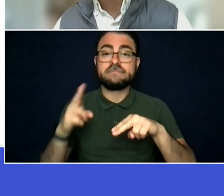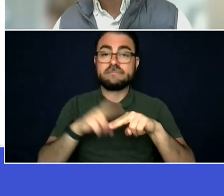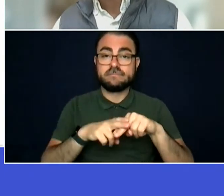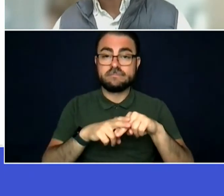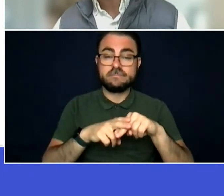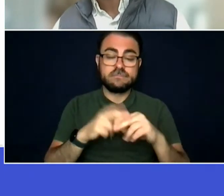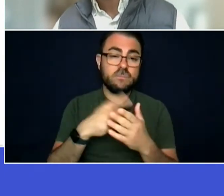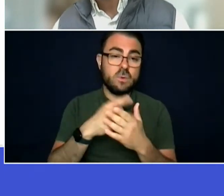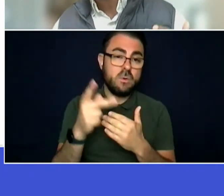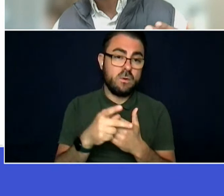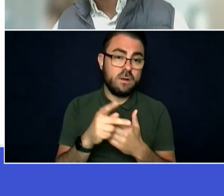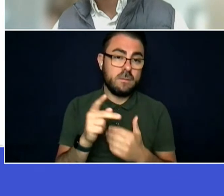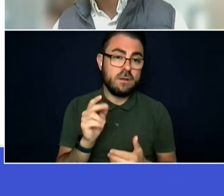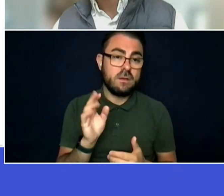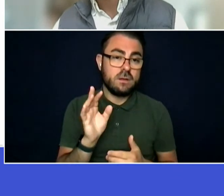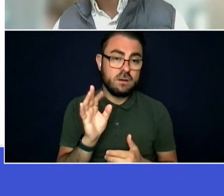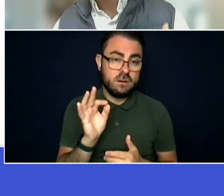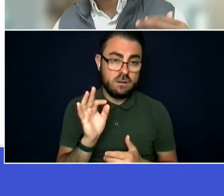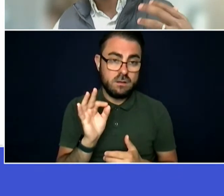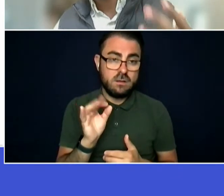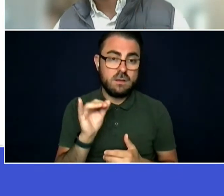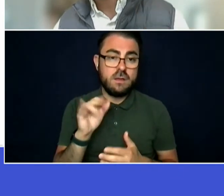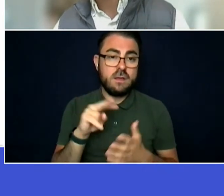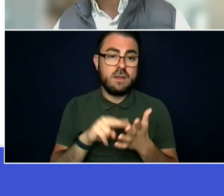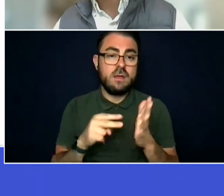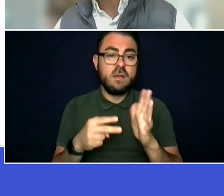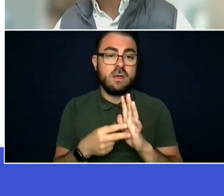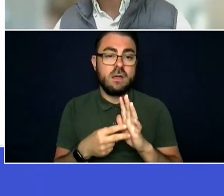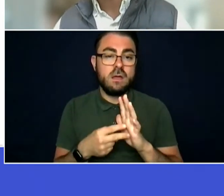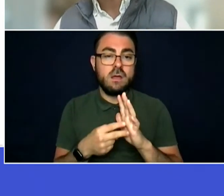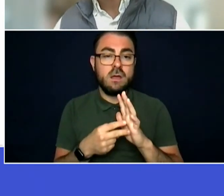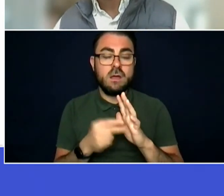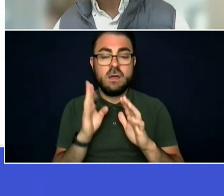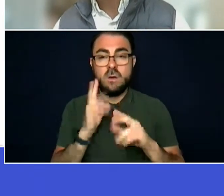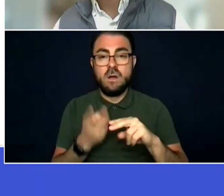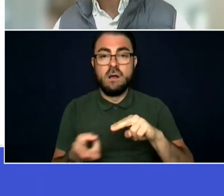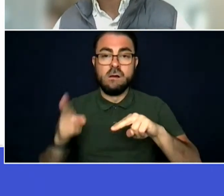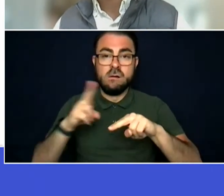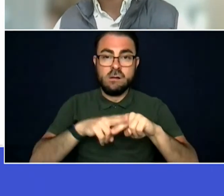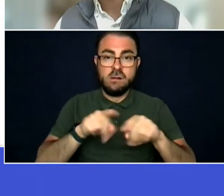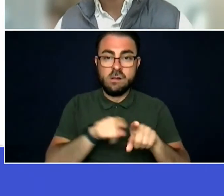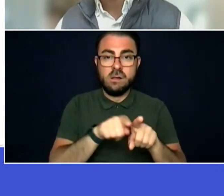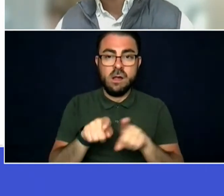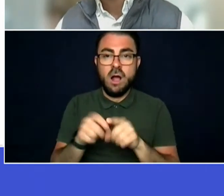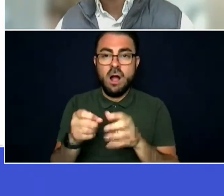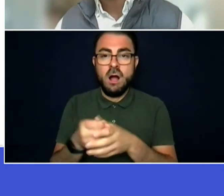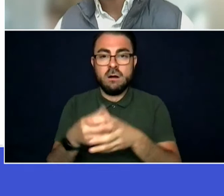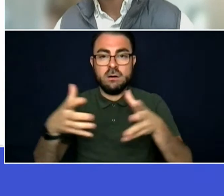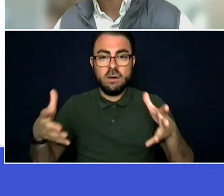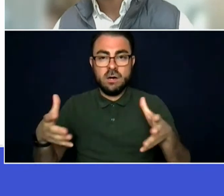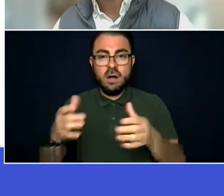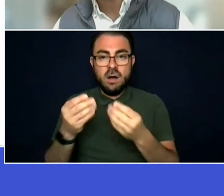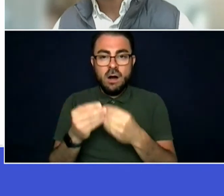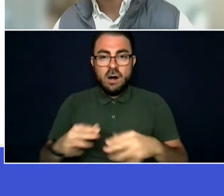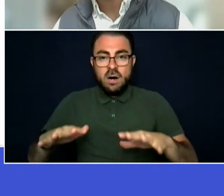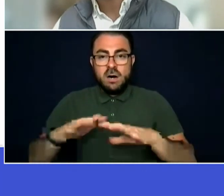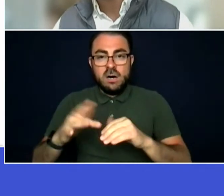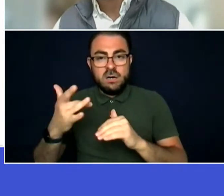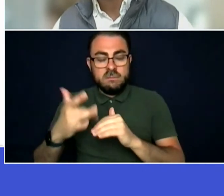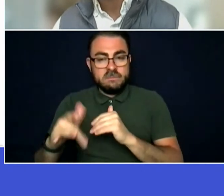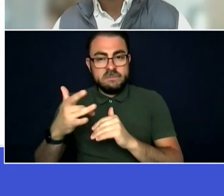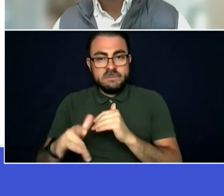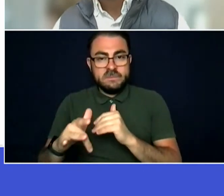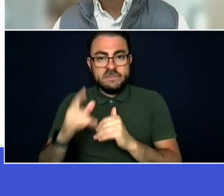is focused on increasing and expanding the availability of land that's focused on